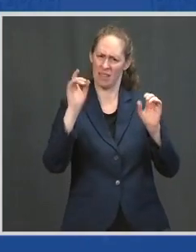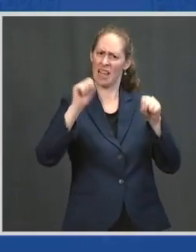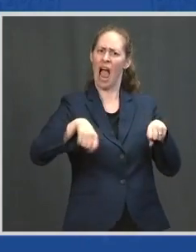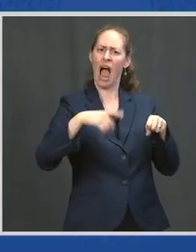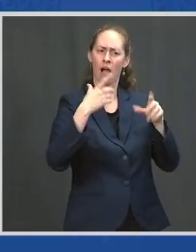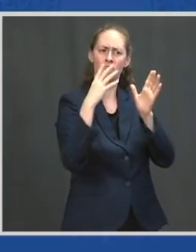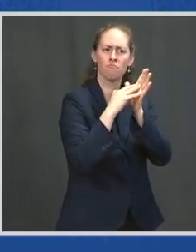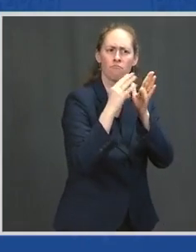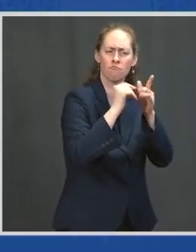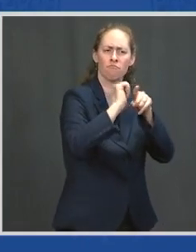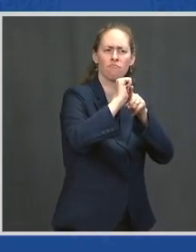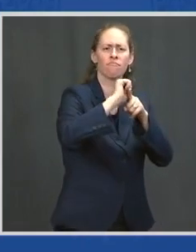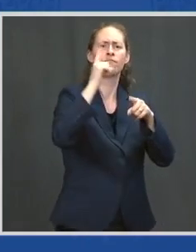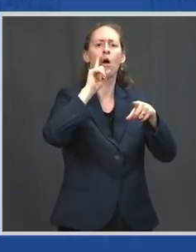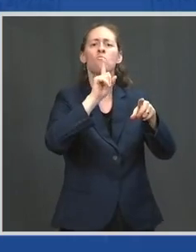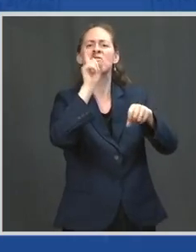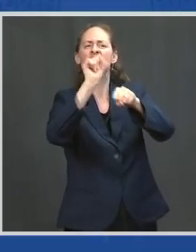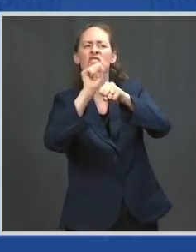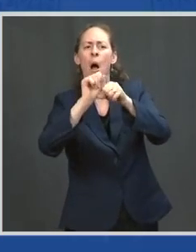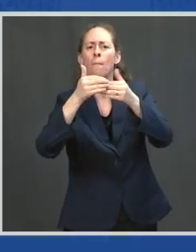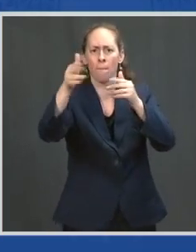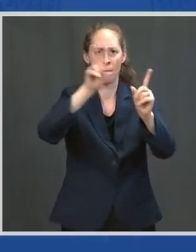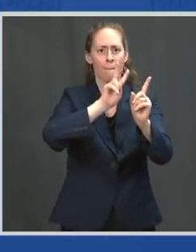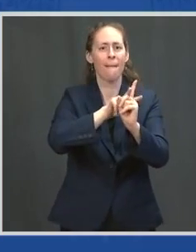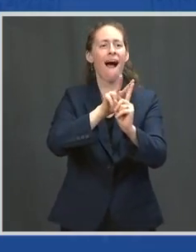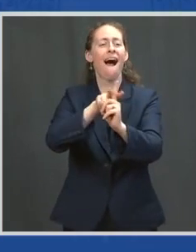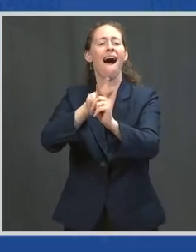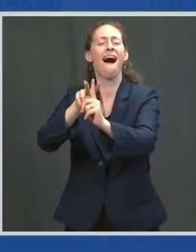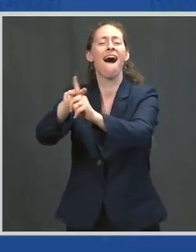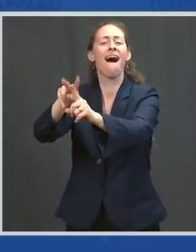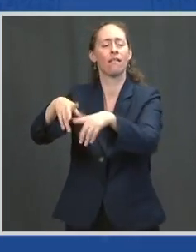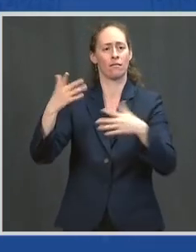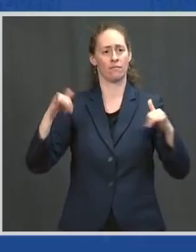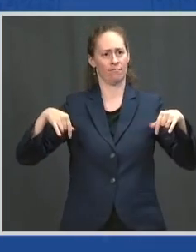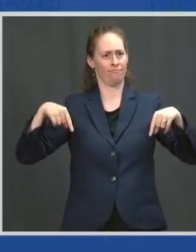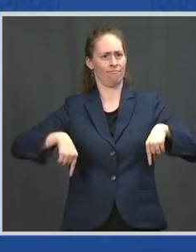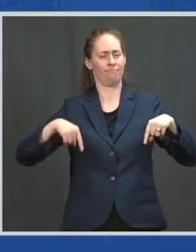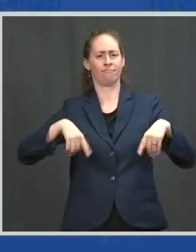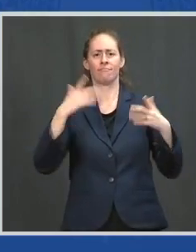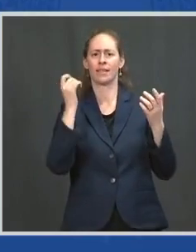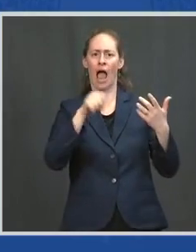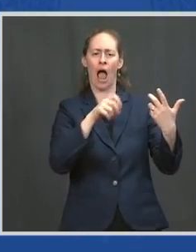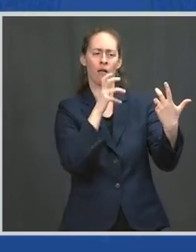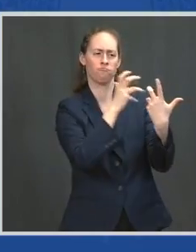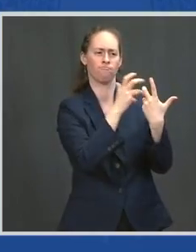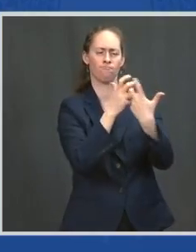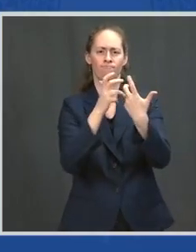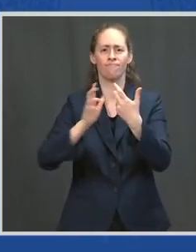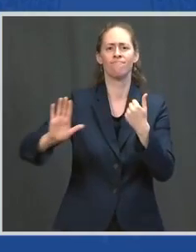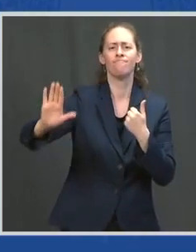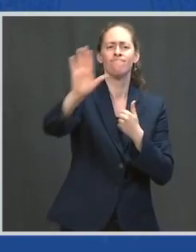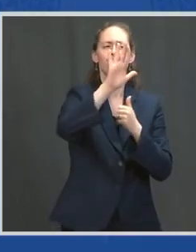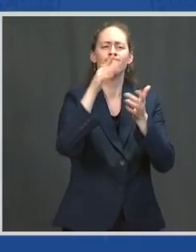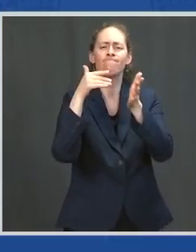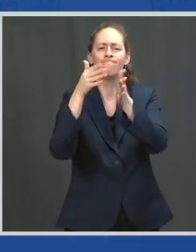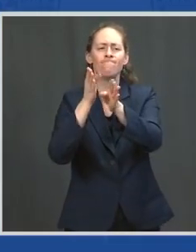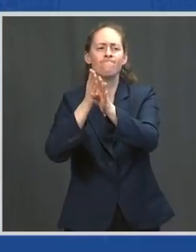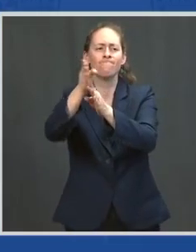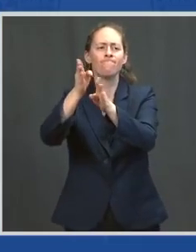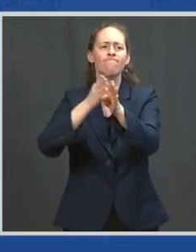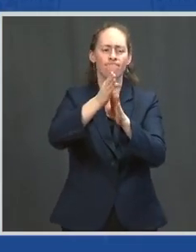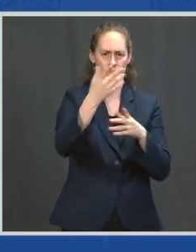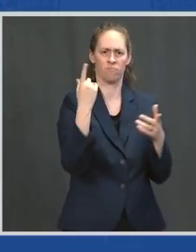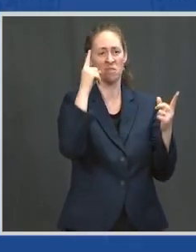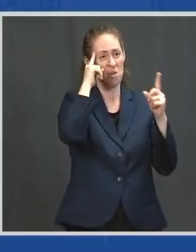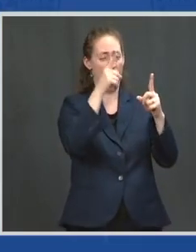lab. They tailor to the communities they serve. Or they provide a strong foundation for those